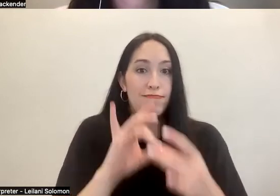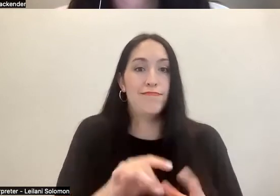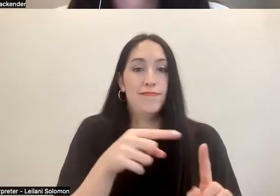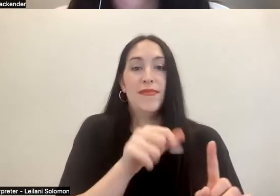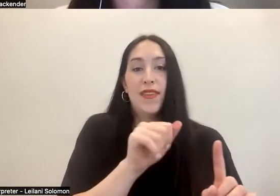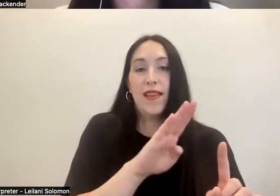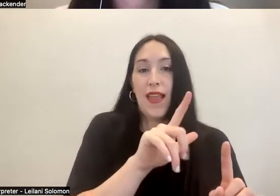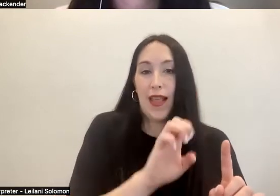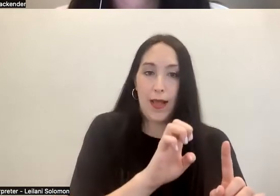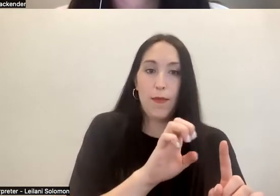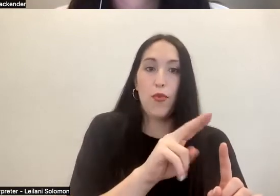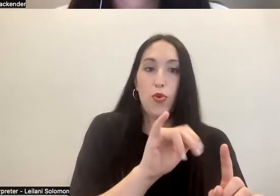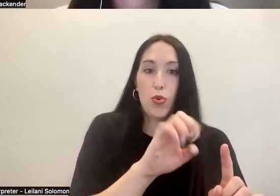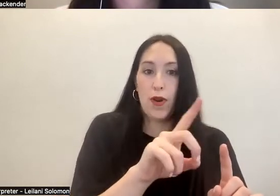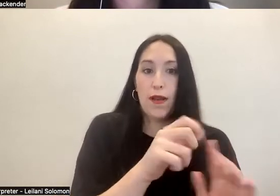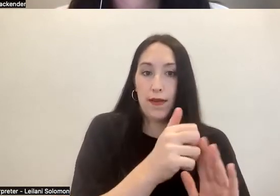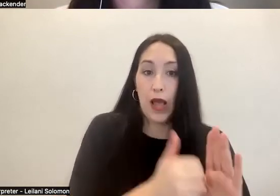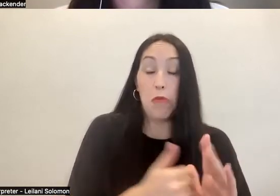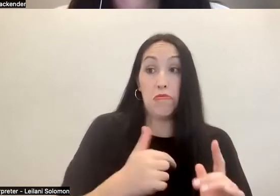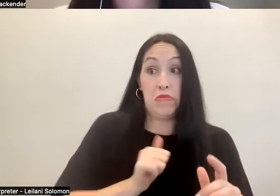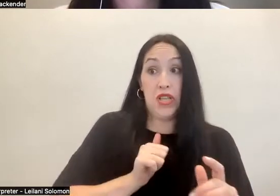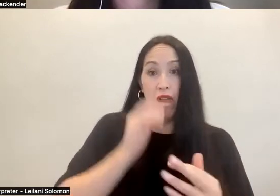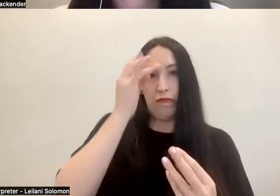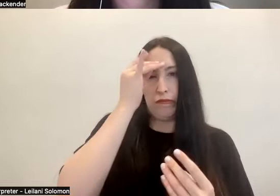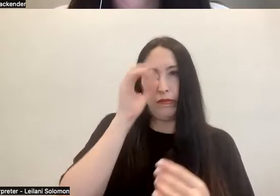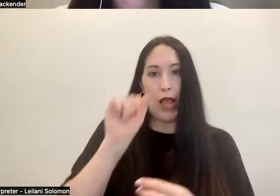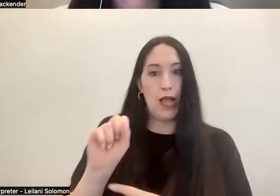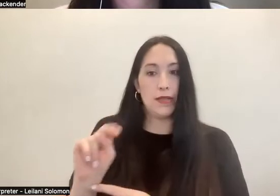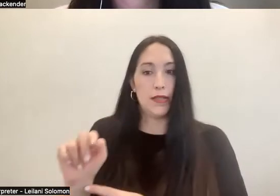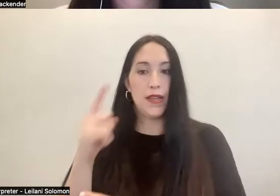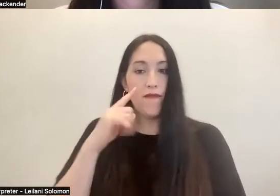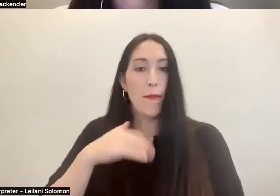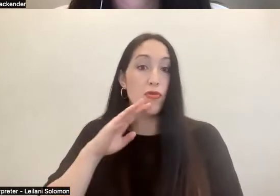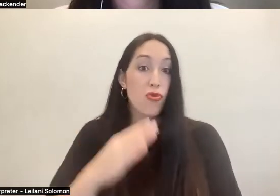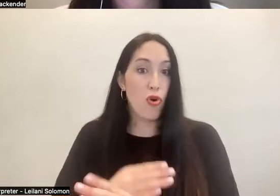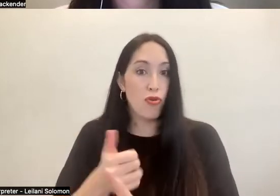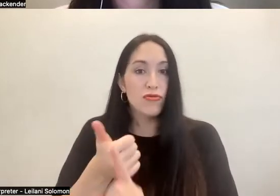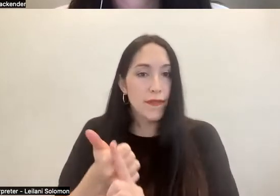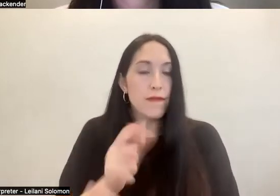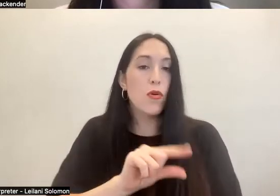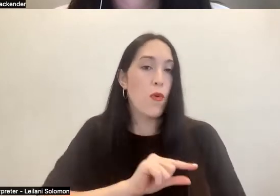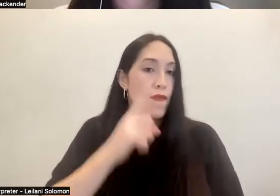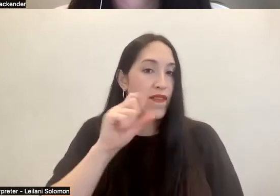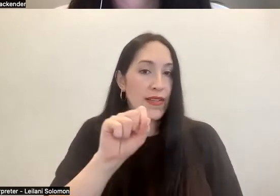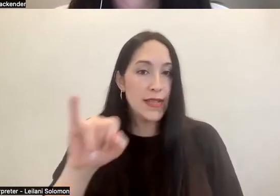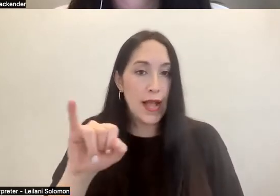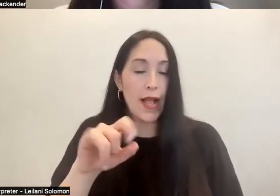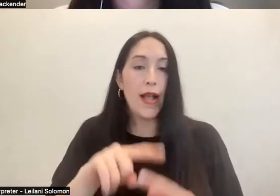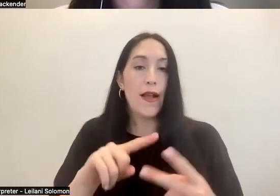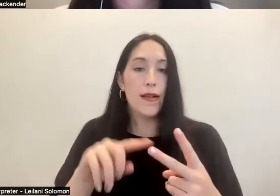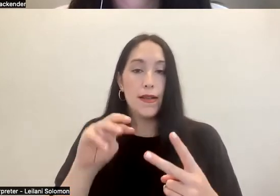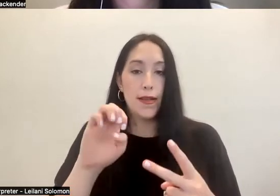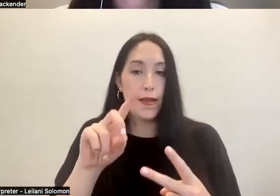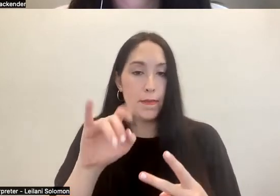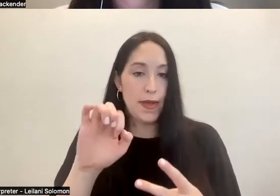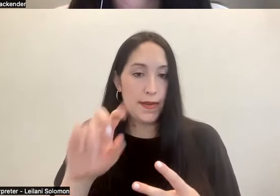needs trust for my daughter. She qualified for SSI. She was on Medicaid. And